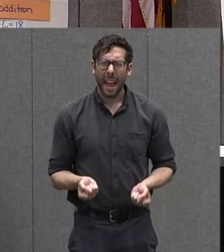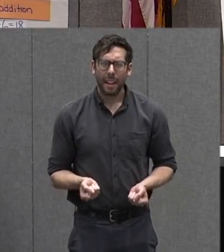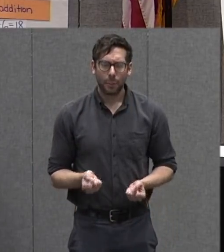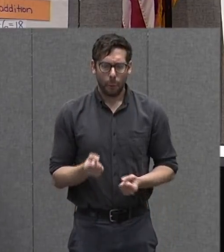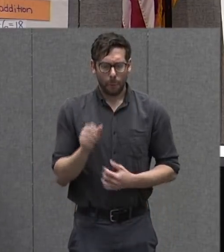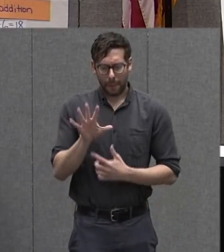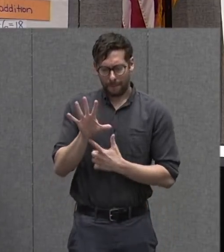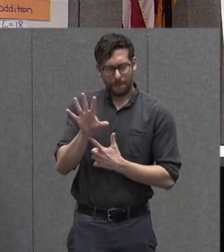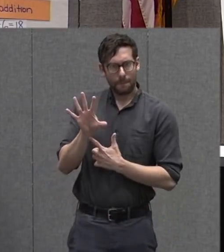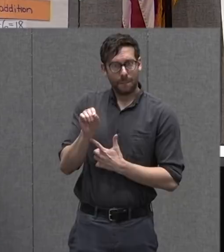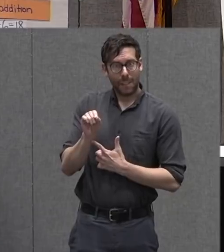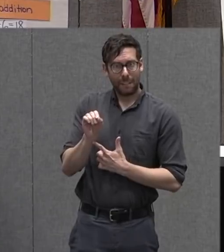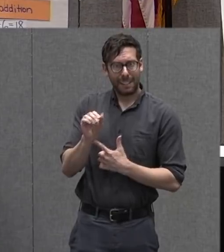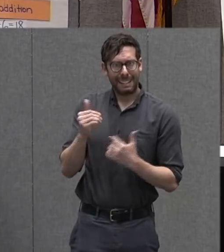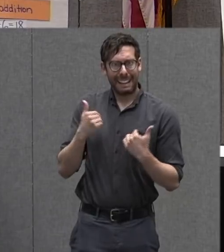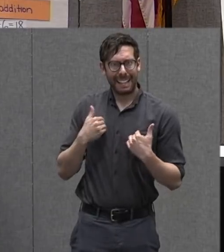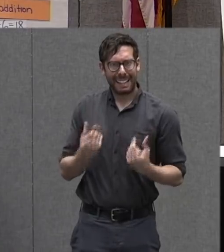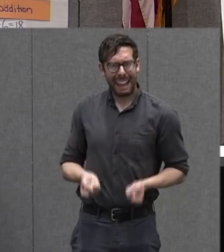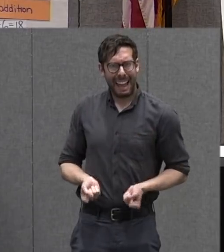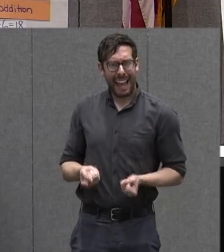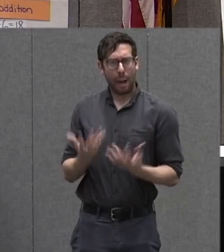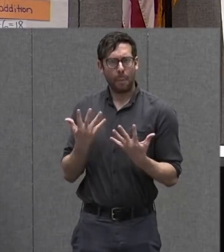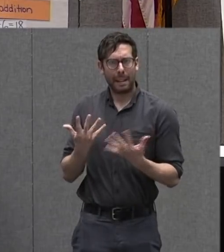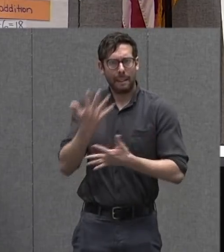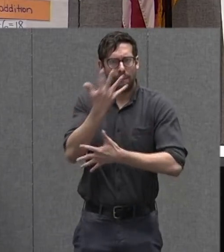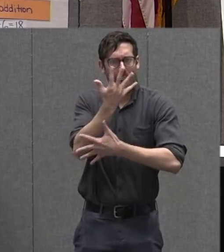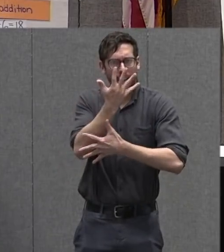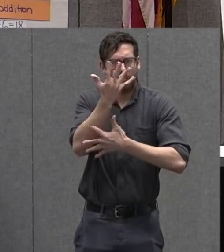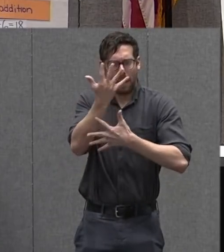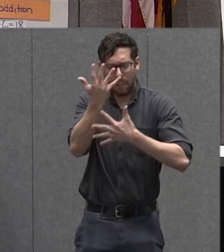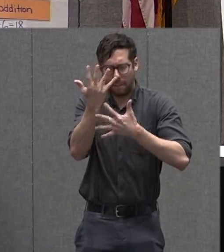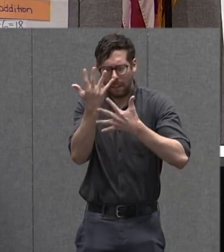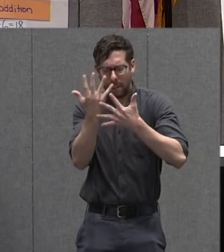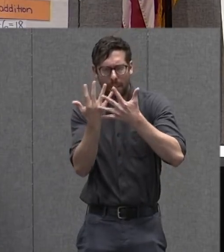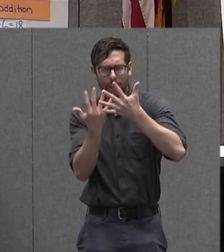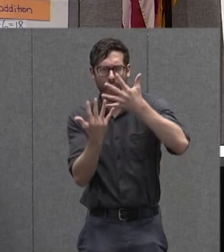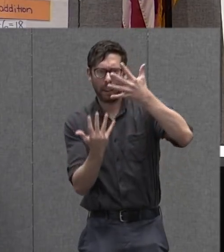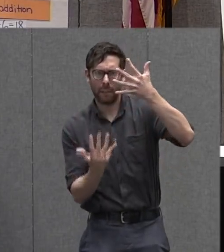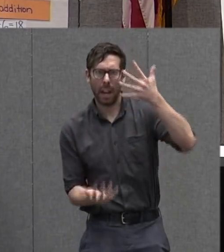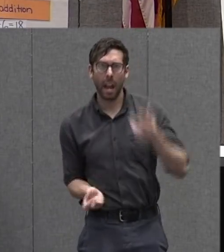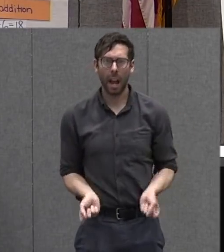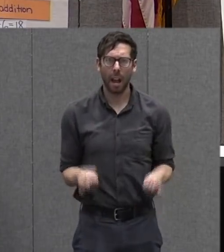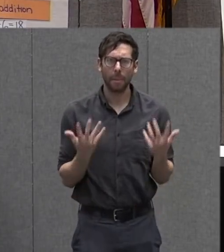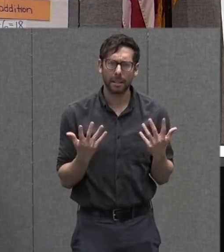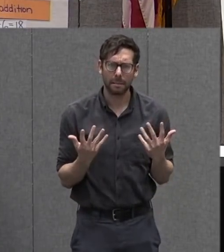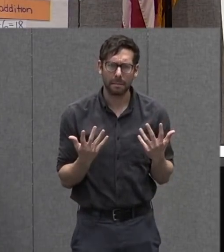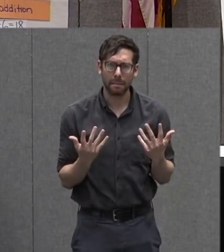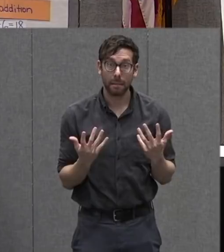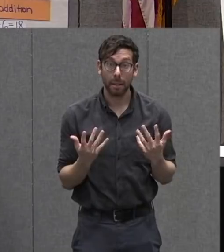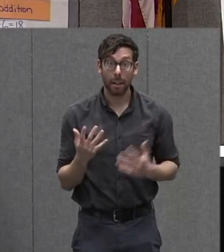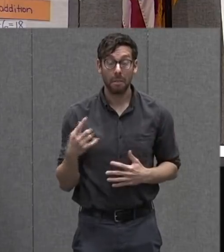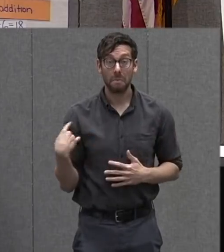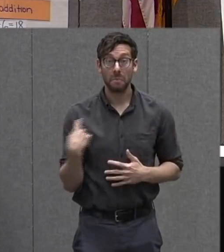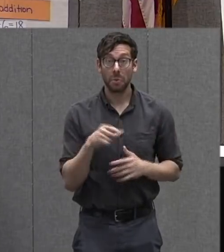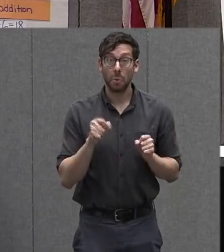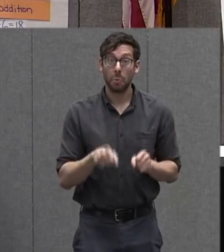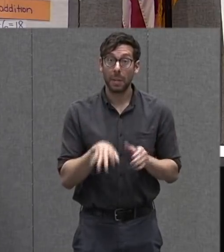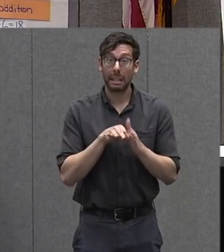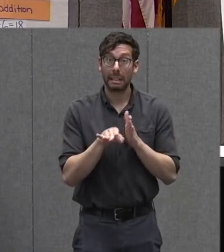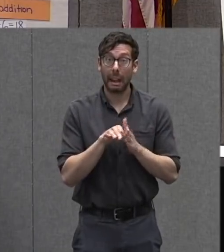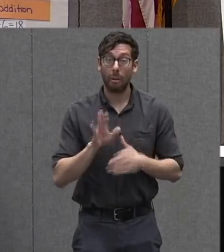50? We can count to figure them out. Should we count our equal groups of 5 on our dot pattern?